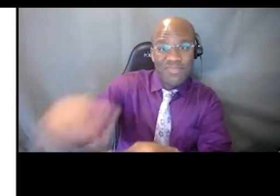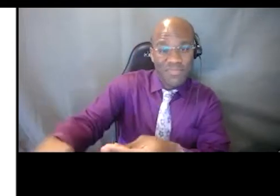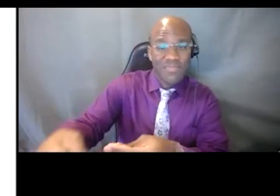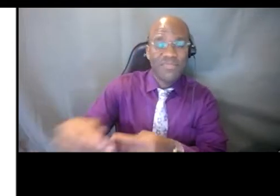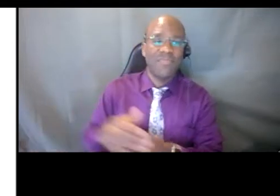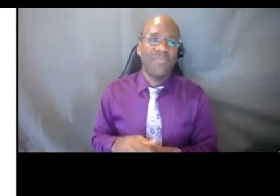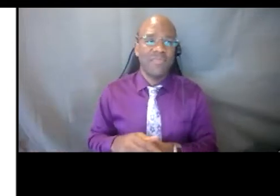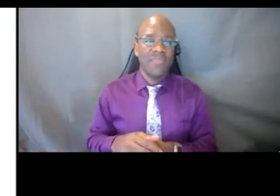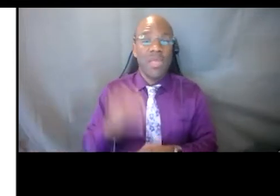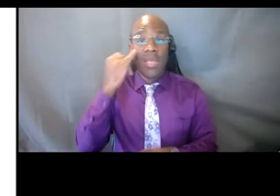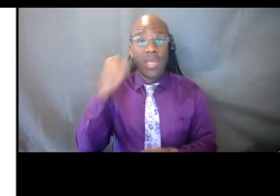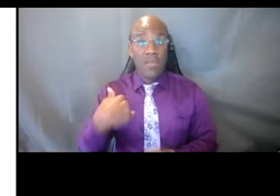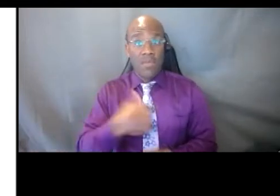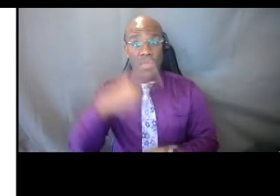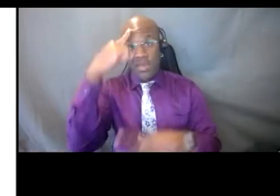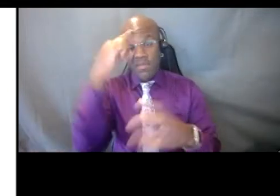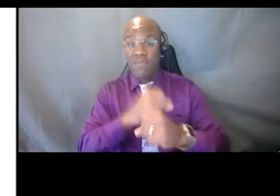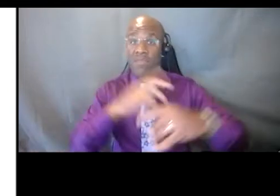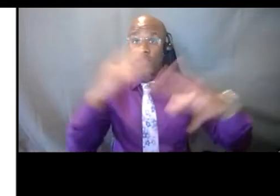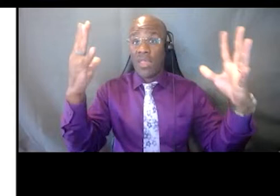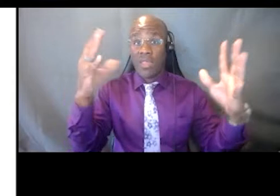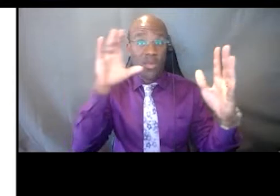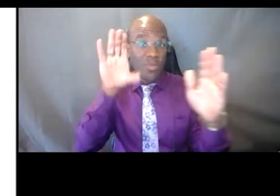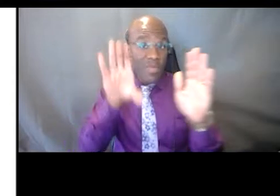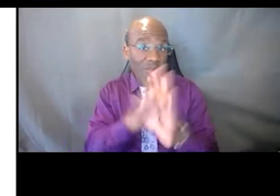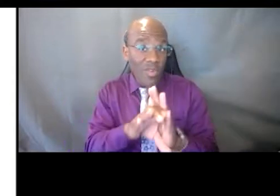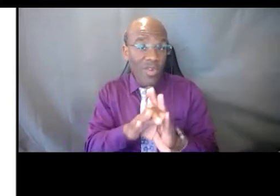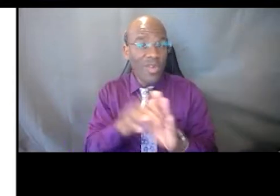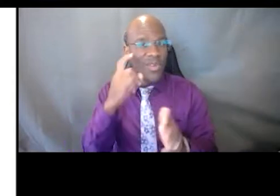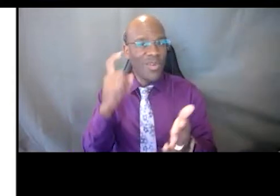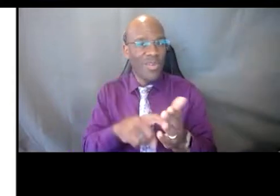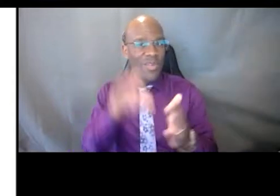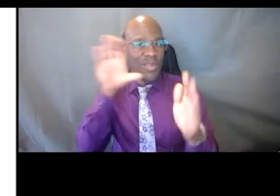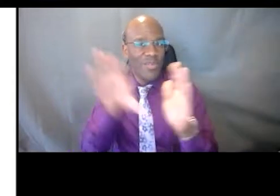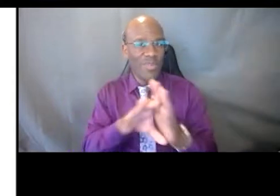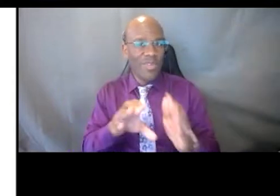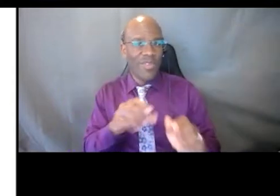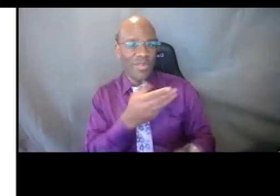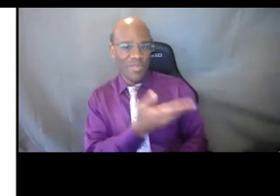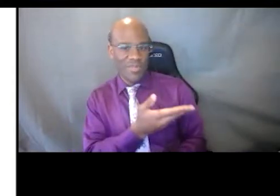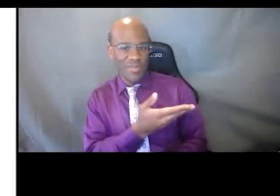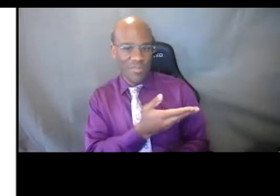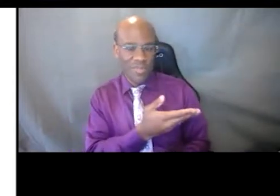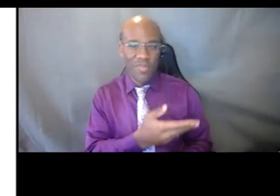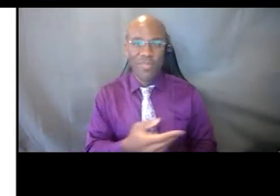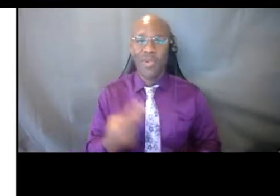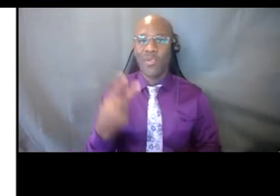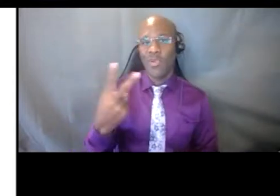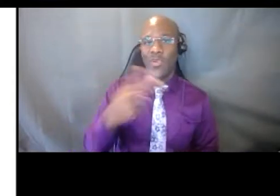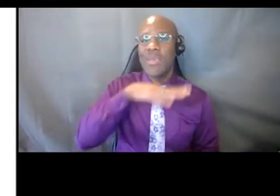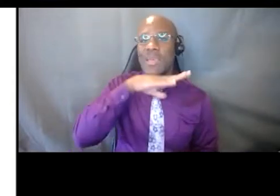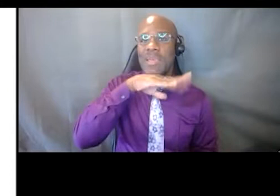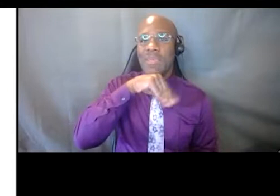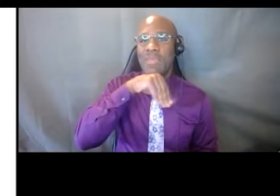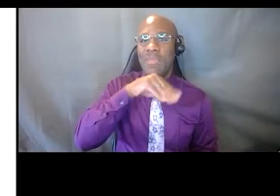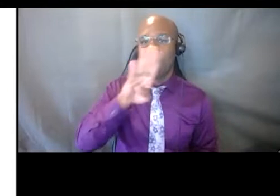just conceptualize this in a visual, I'm giving a visual of two piggy banks. One piggy bank is